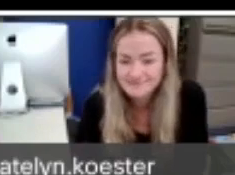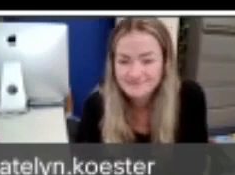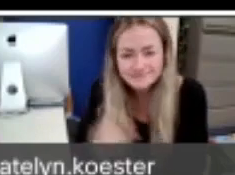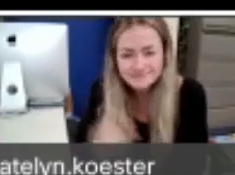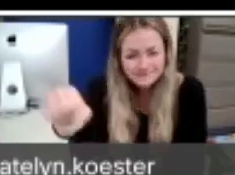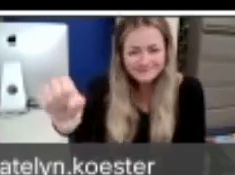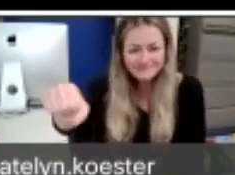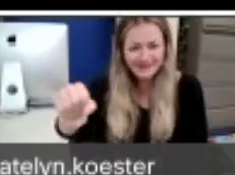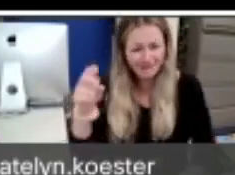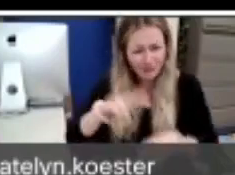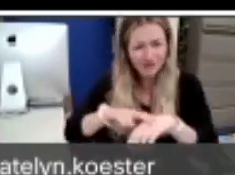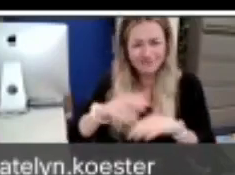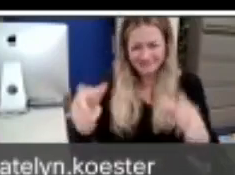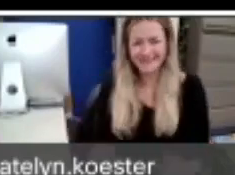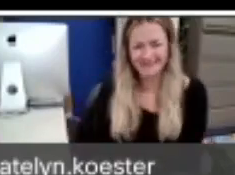Mind if I answer?